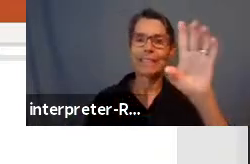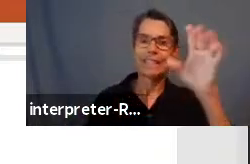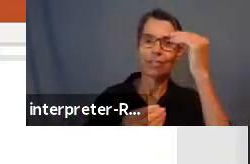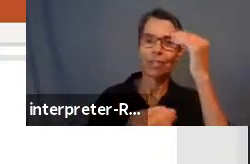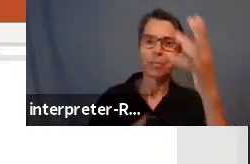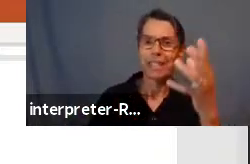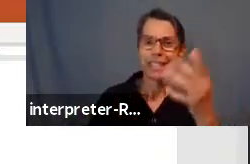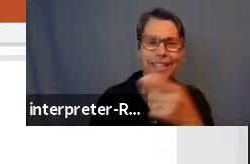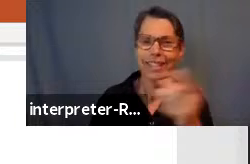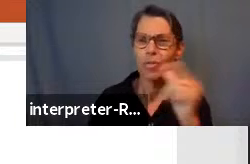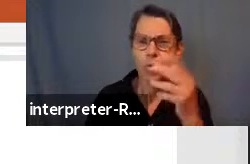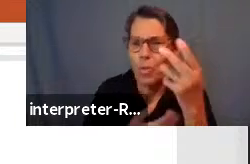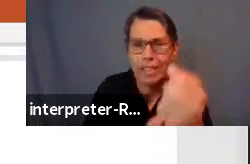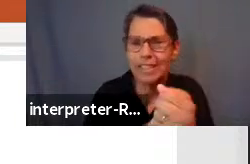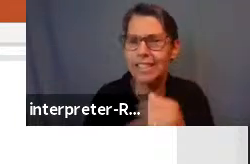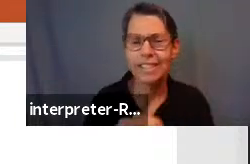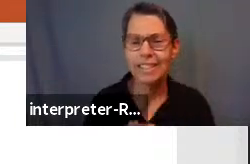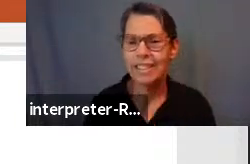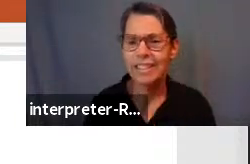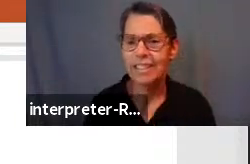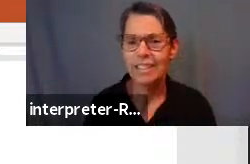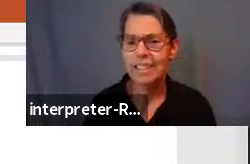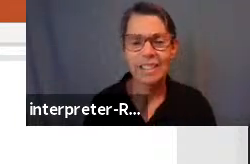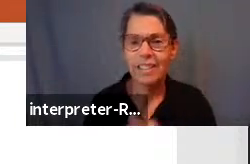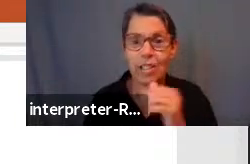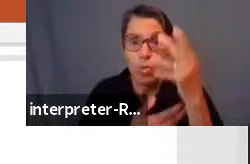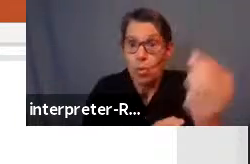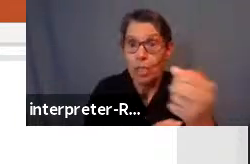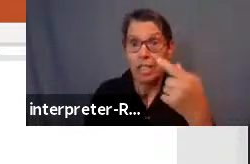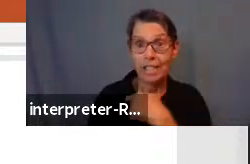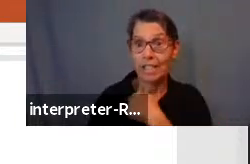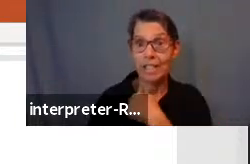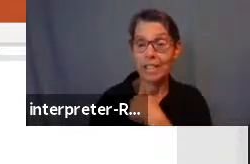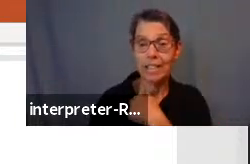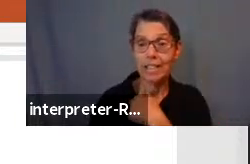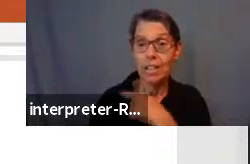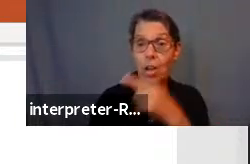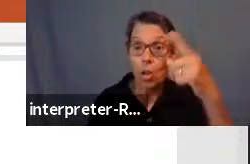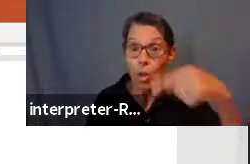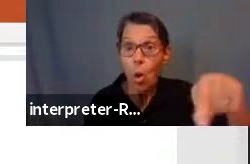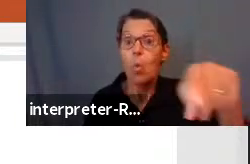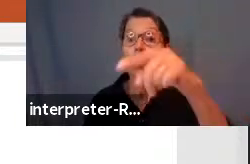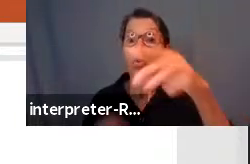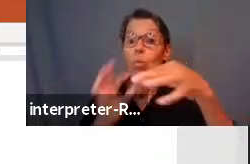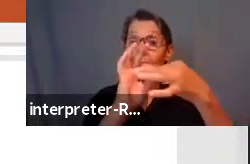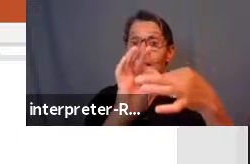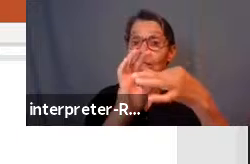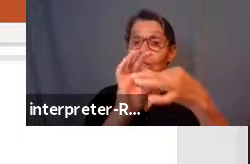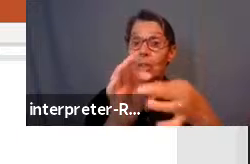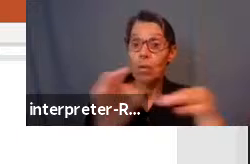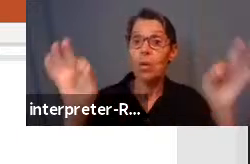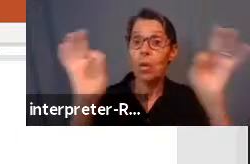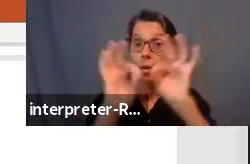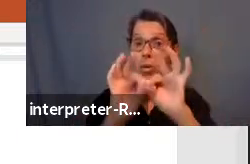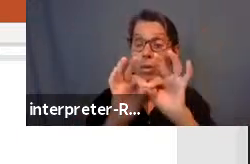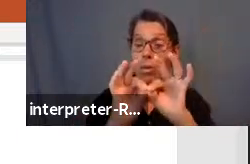day, it's just not a trusted environment. Those relationships take time. So we have tried to focus